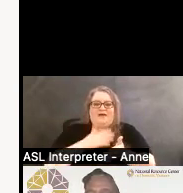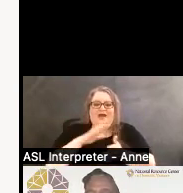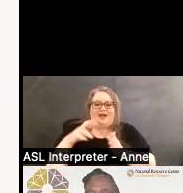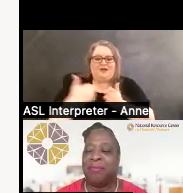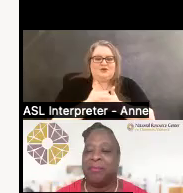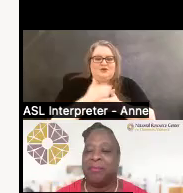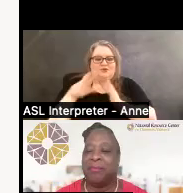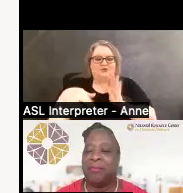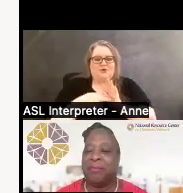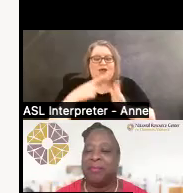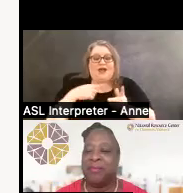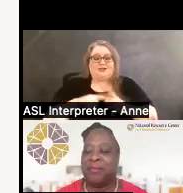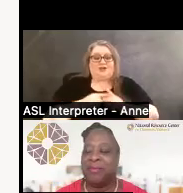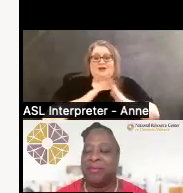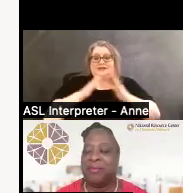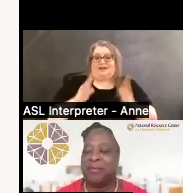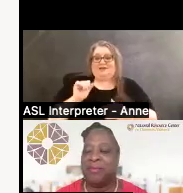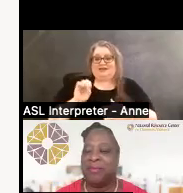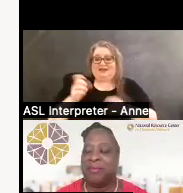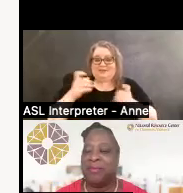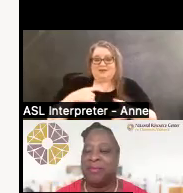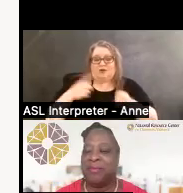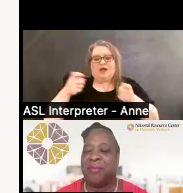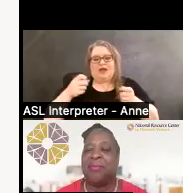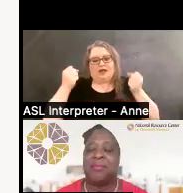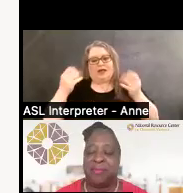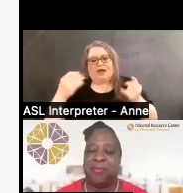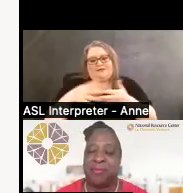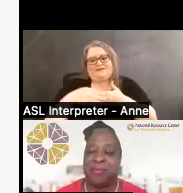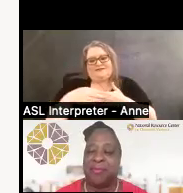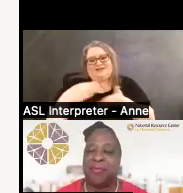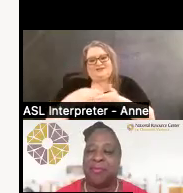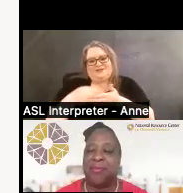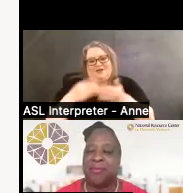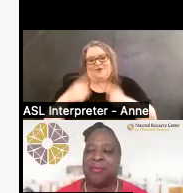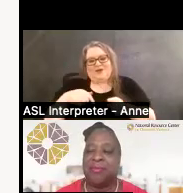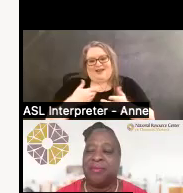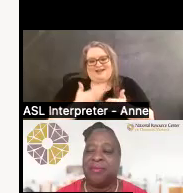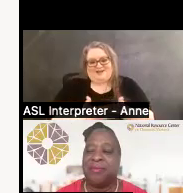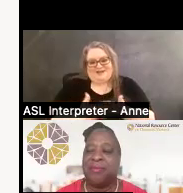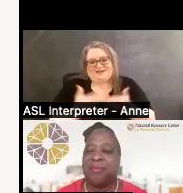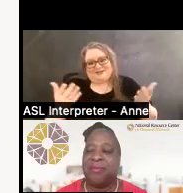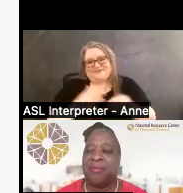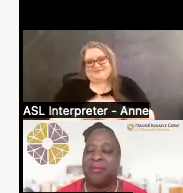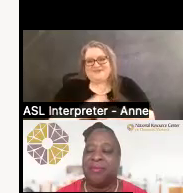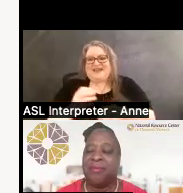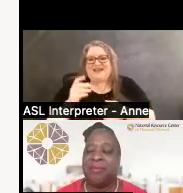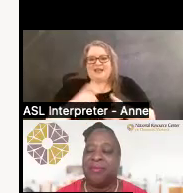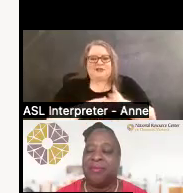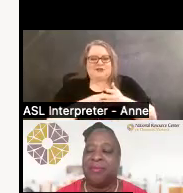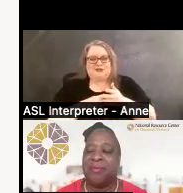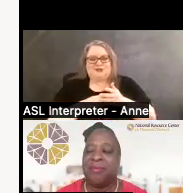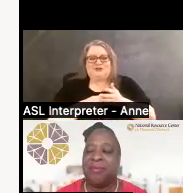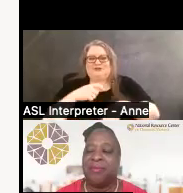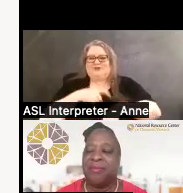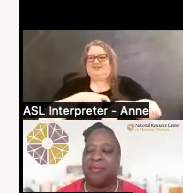housing case manager, so I handled a lot of the flex funding when I came in. So it took a minute, but I got on